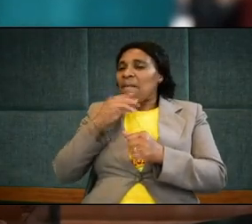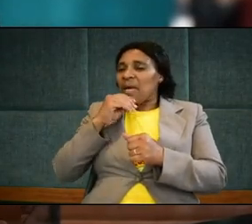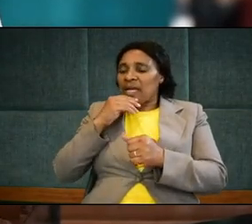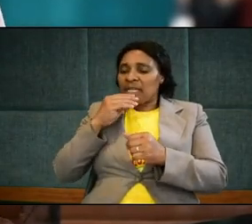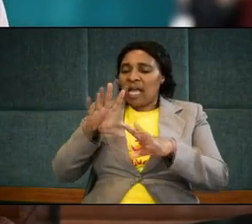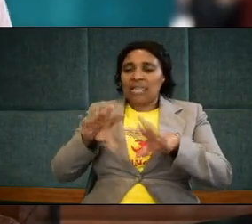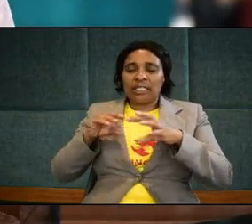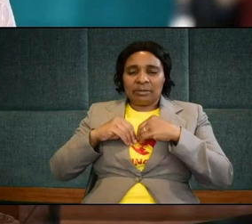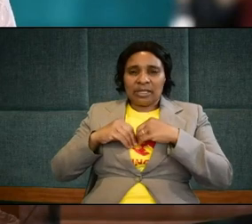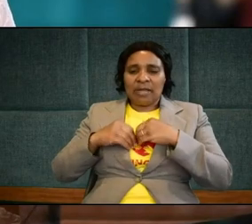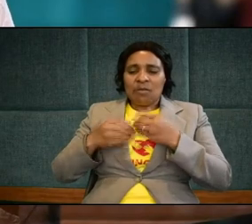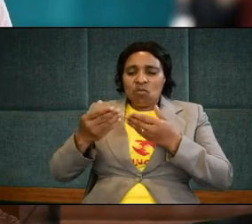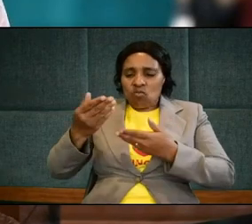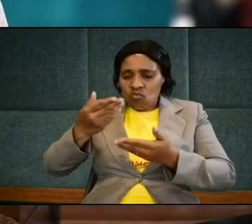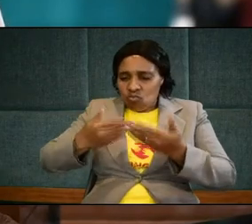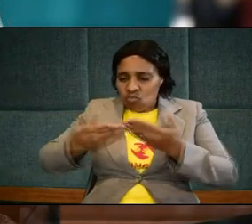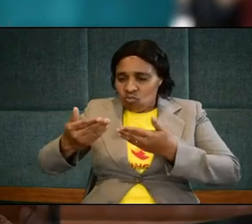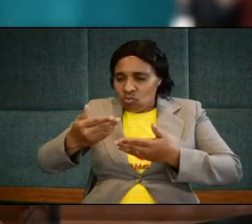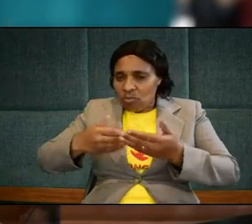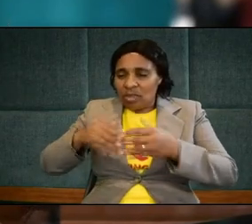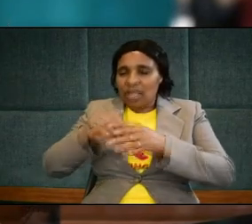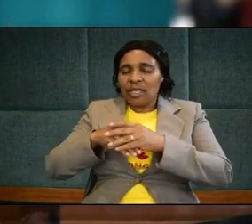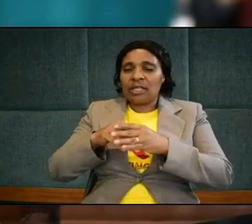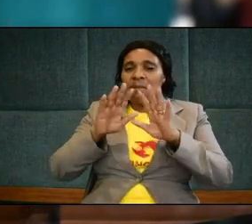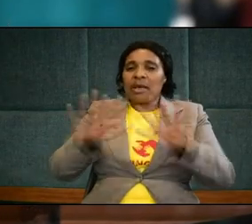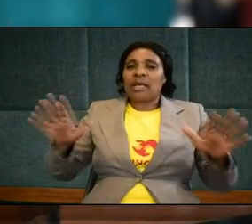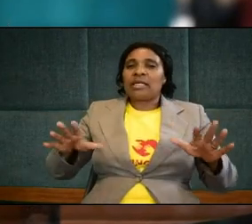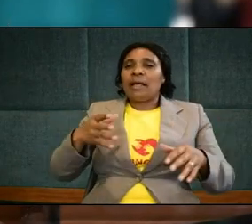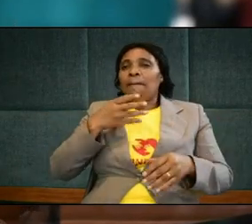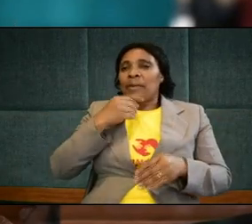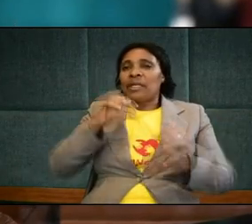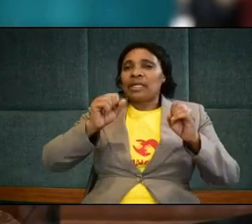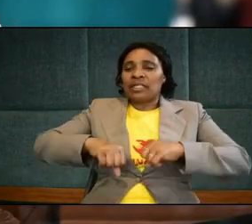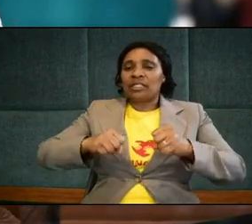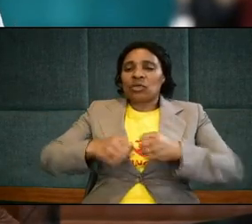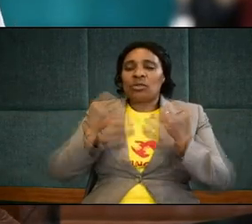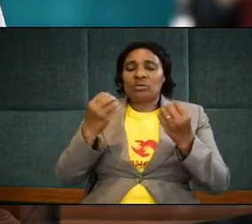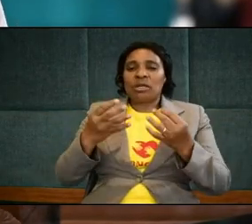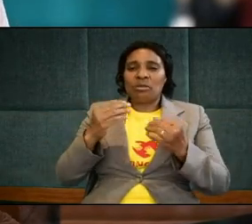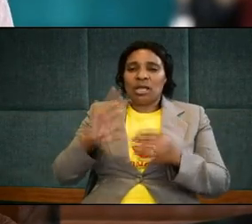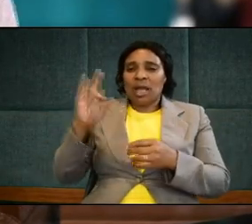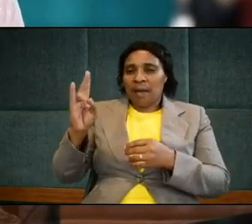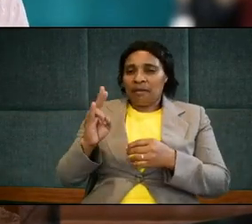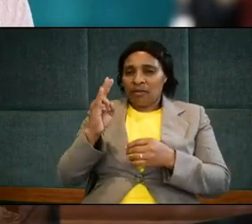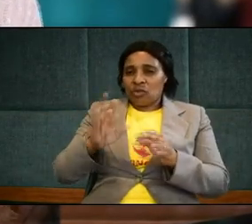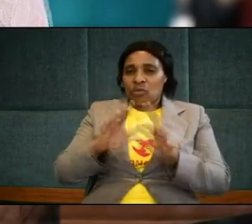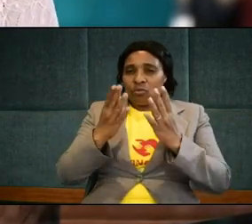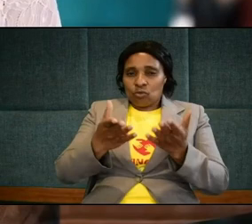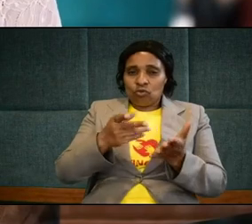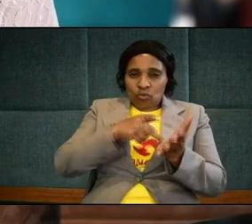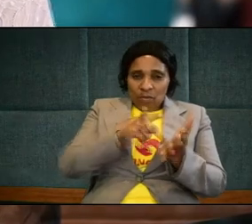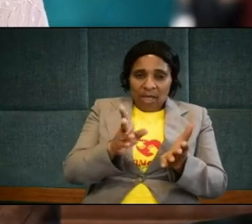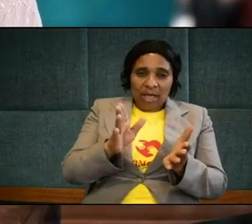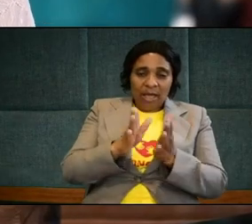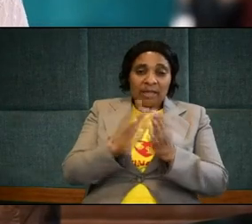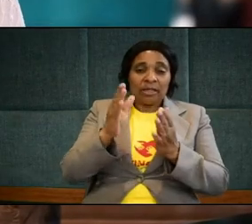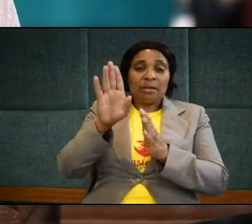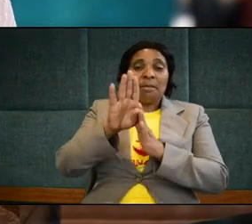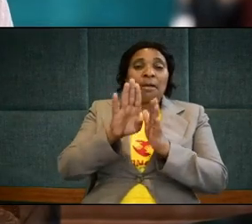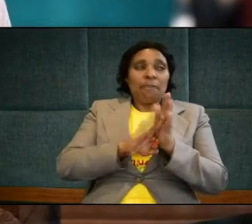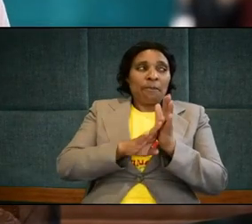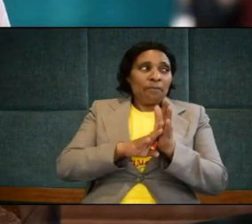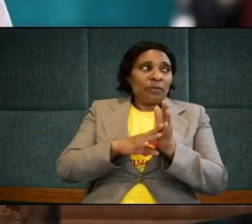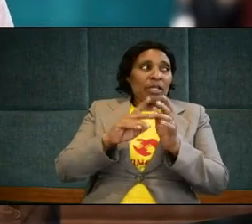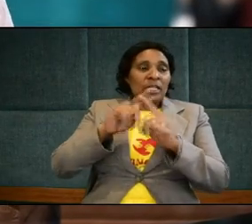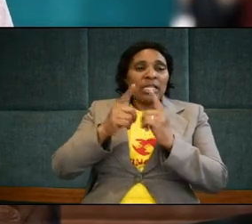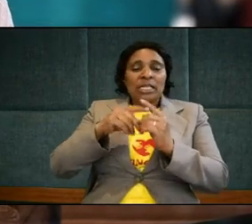many conversations at the market, the man agreed to buy several other Adventist books and a Bible. After some time, he had read it